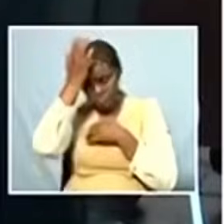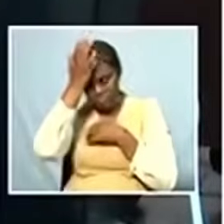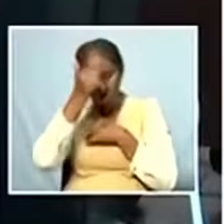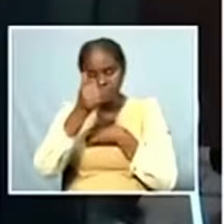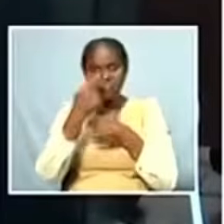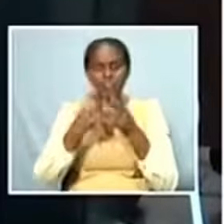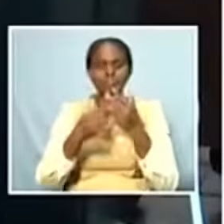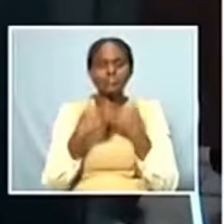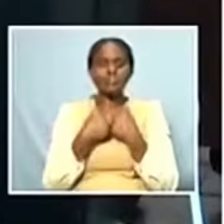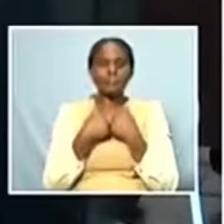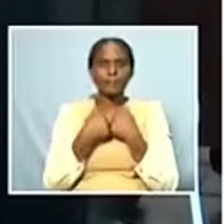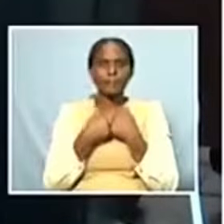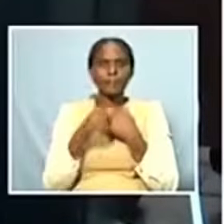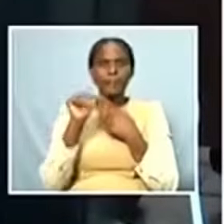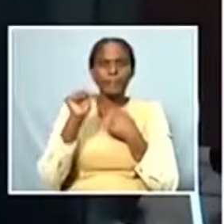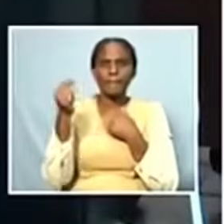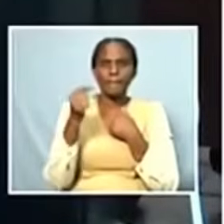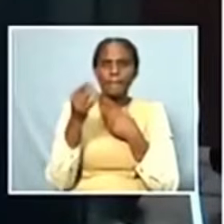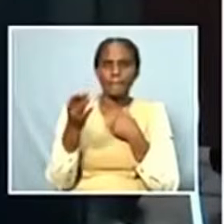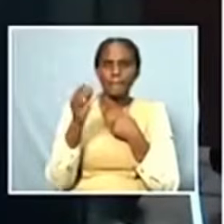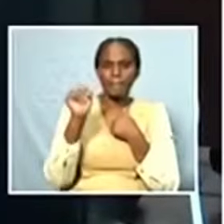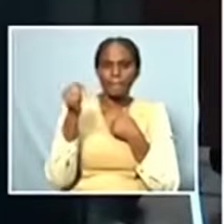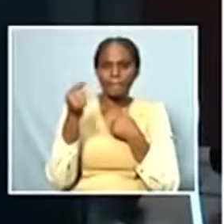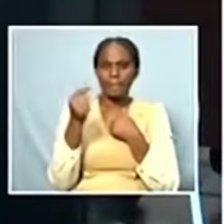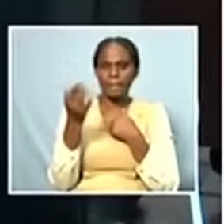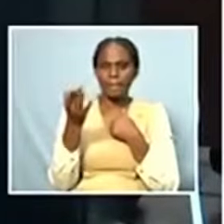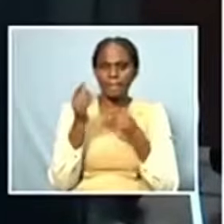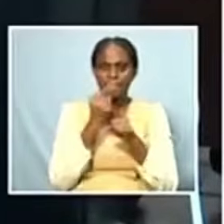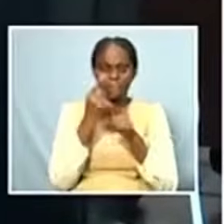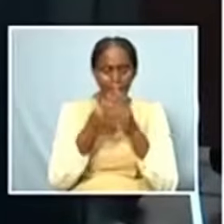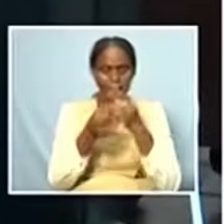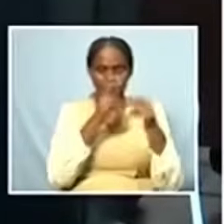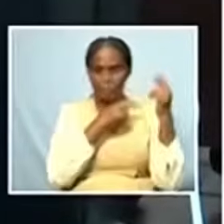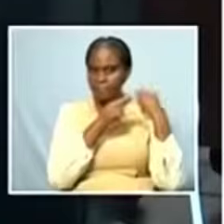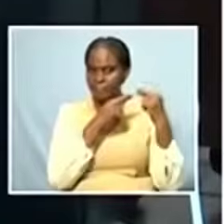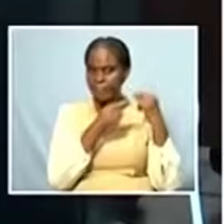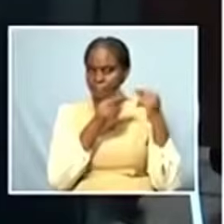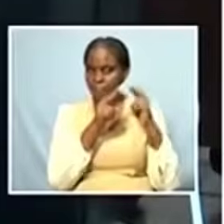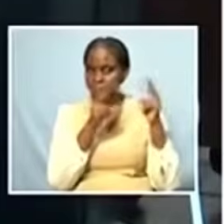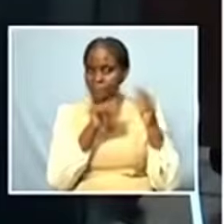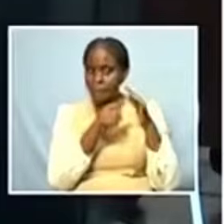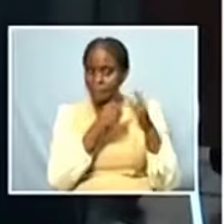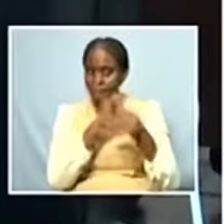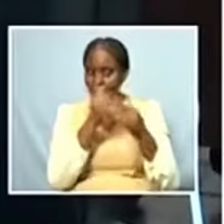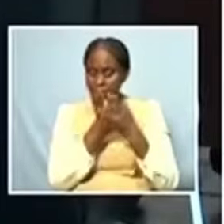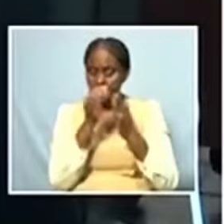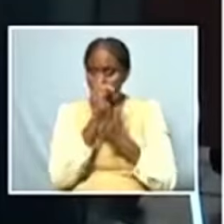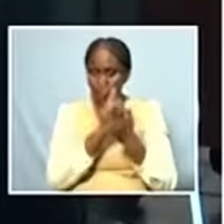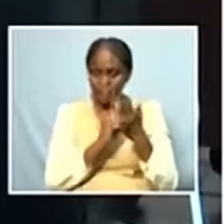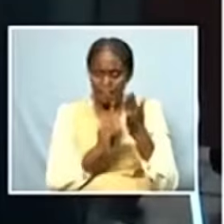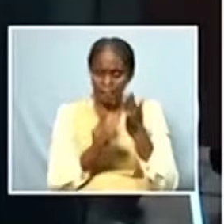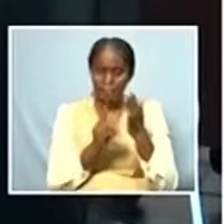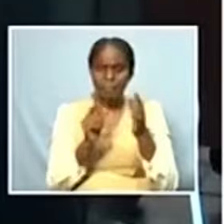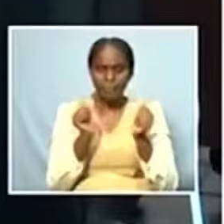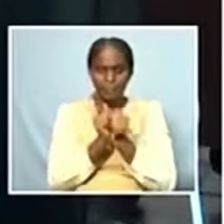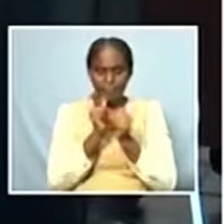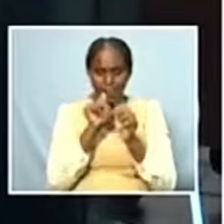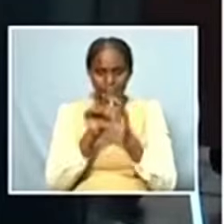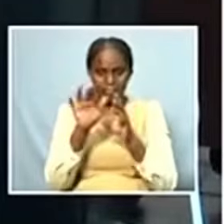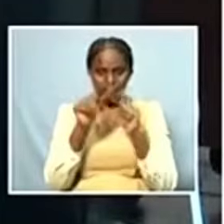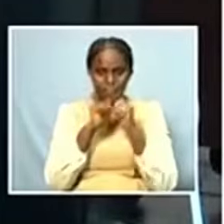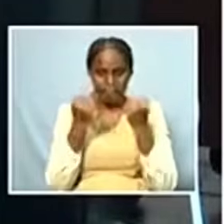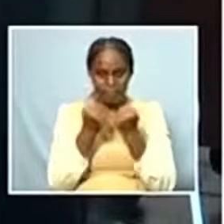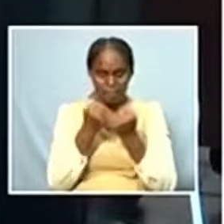take to AG, Attorney General, just to review. The source of drafting this is within your team,